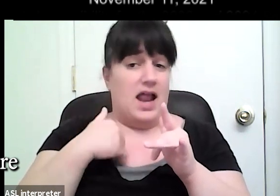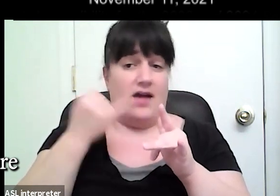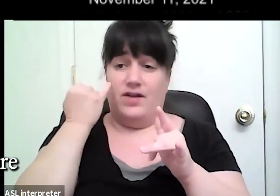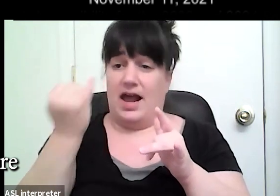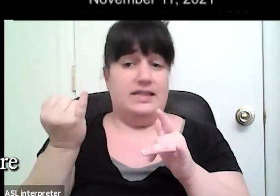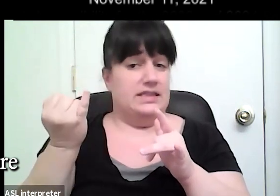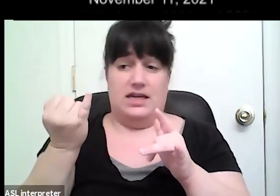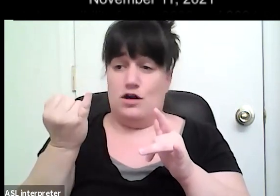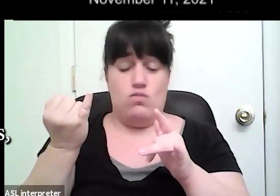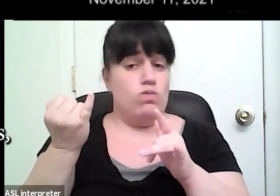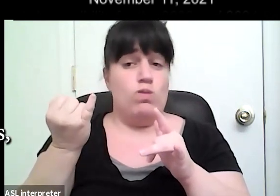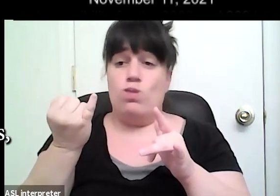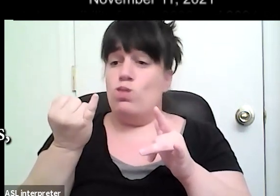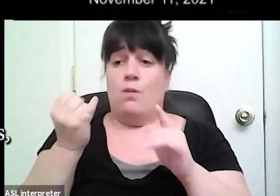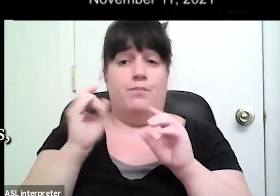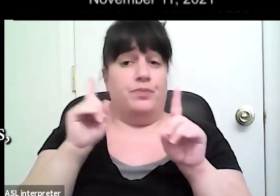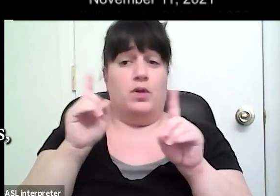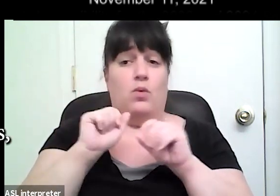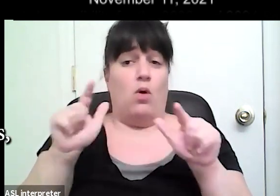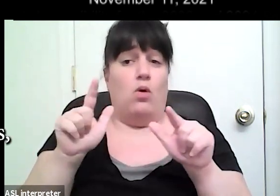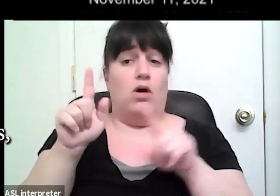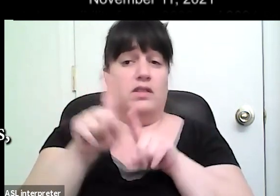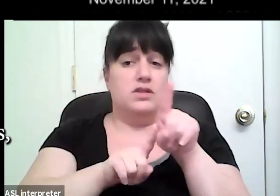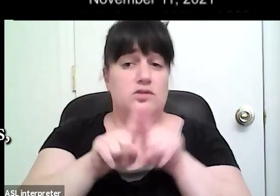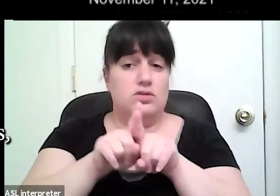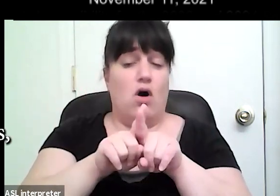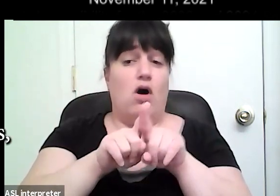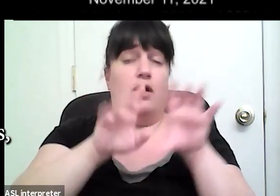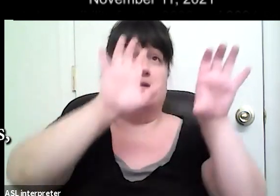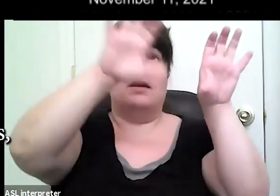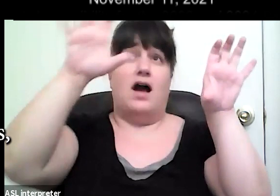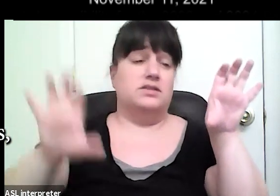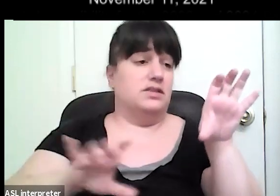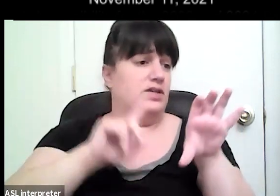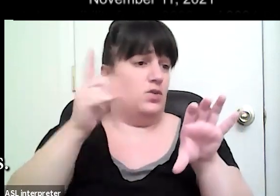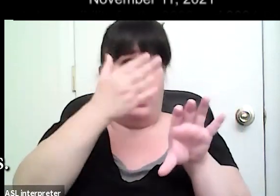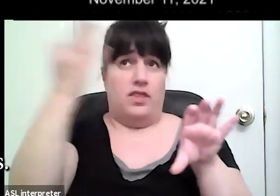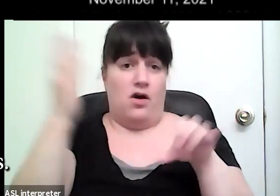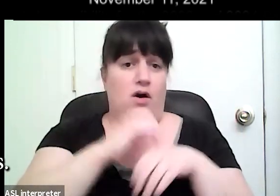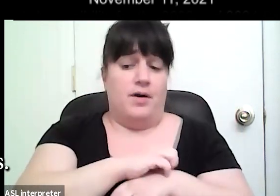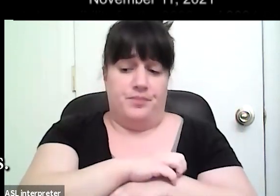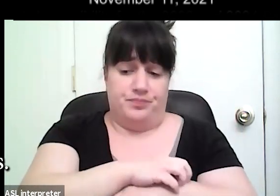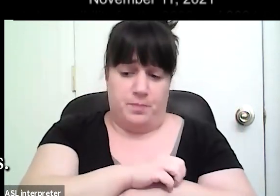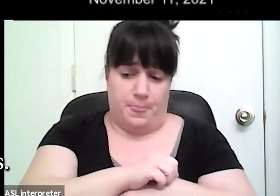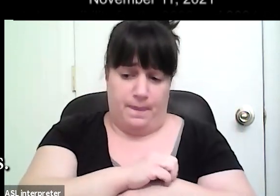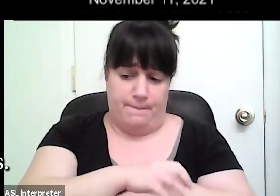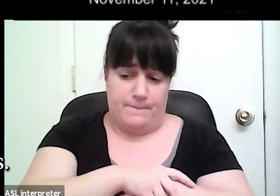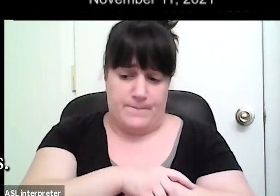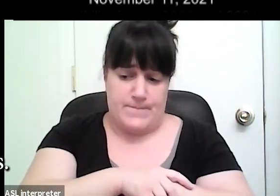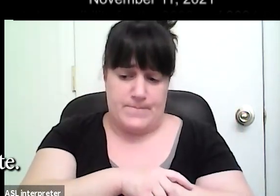idea where all of those stars and constellations, all these objects were located. Slide 4, tactile representation of